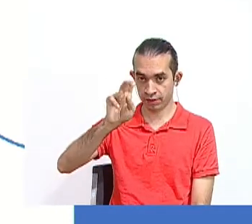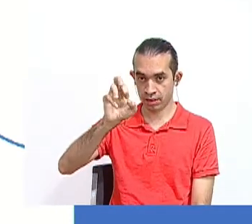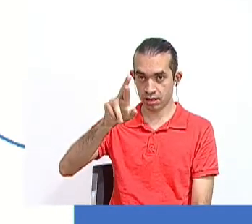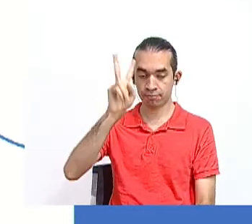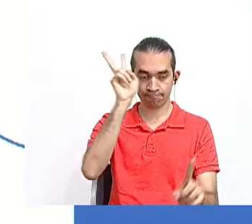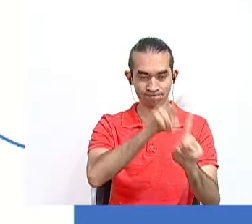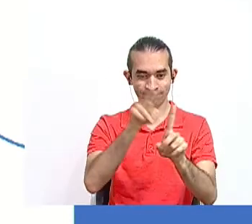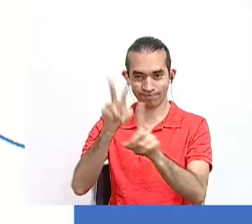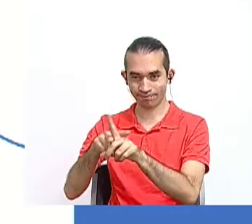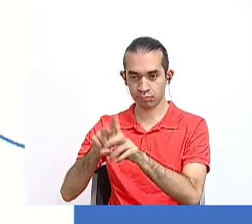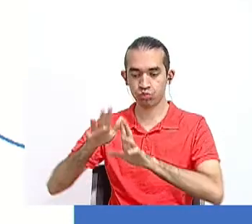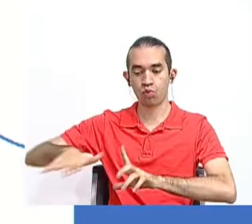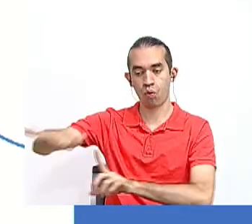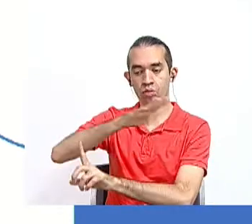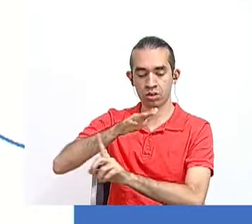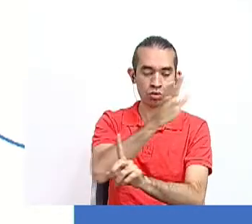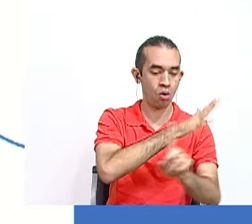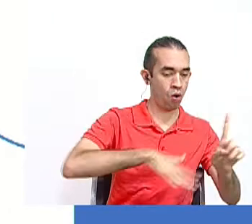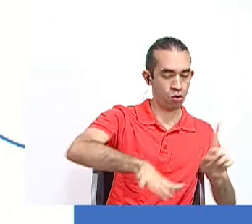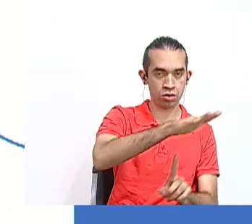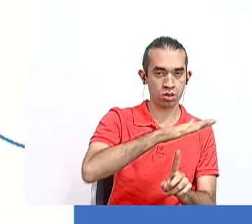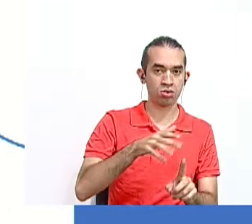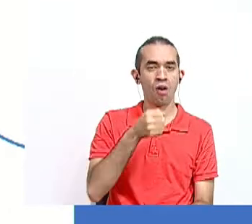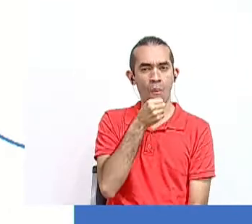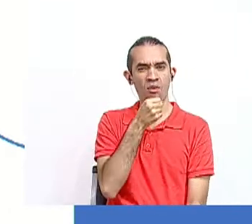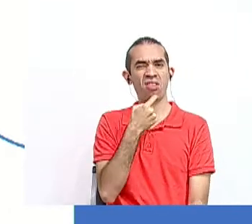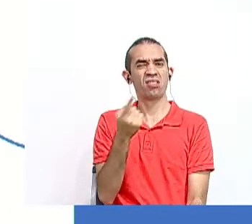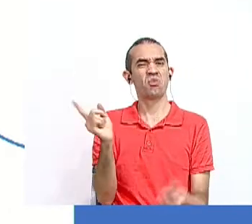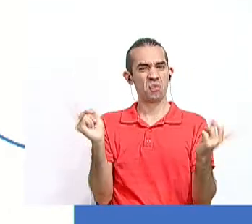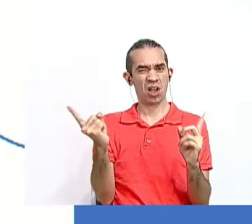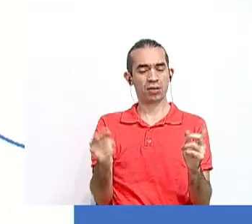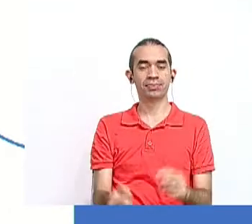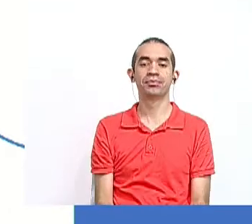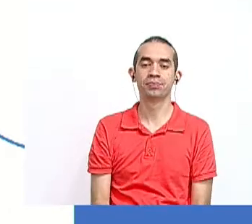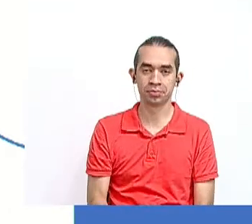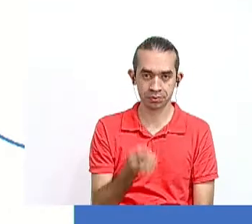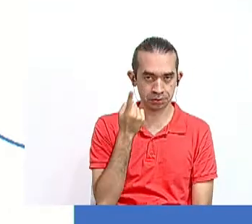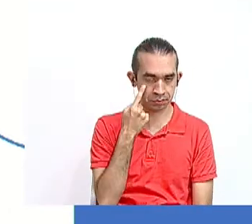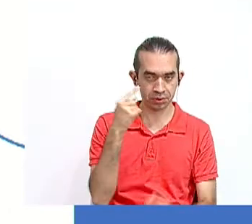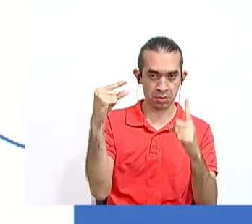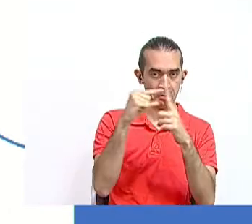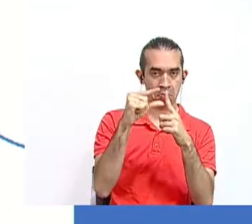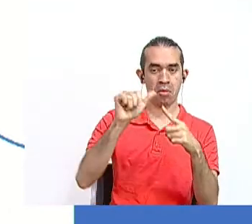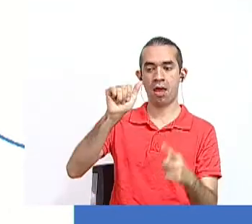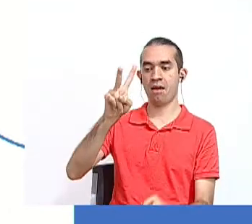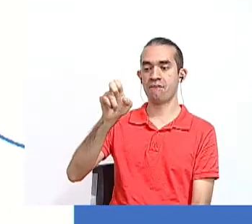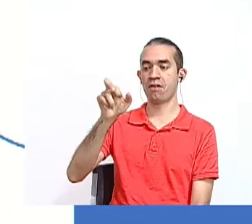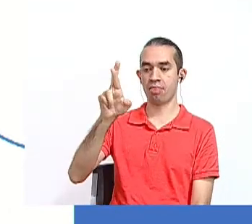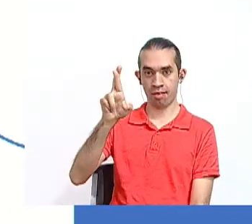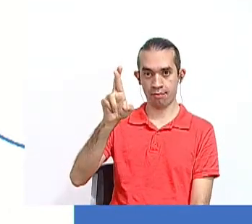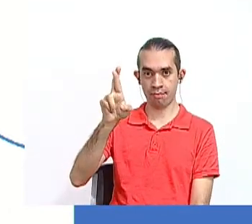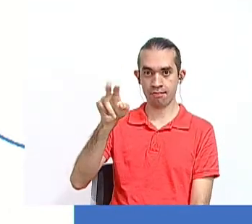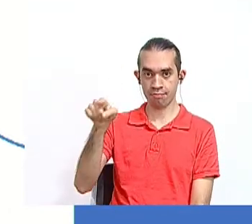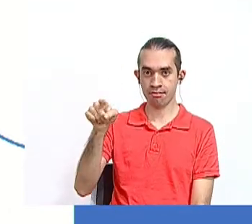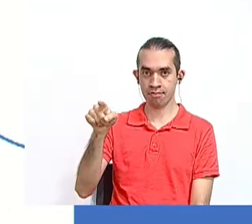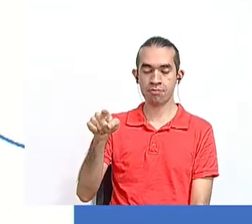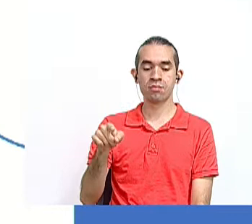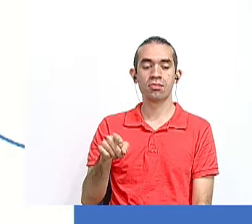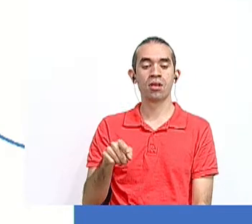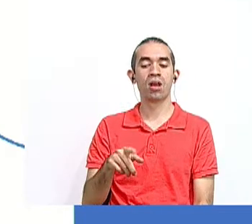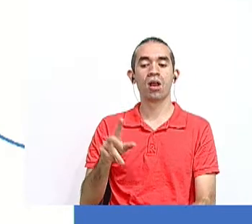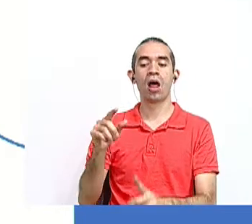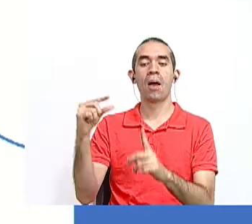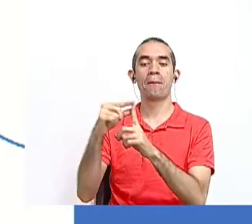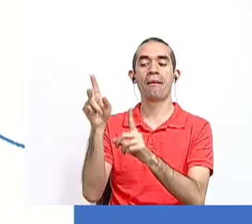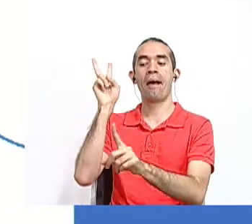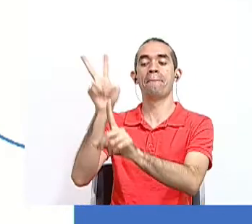applied? Let me repeat that question again. What are the two contexts the reporters mention for the word